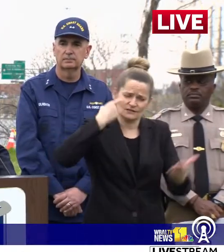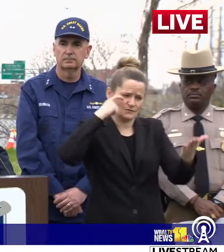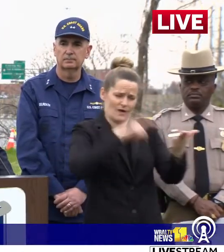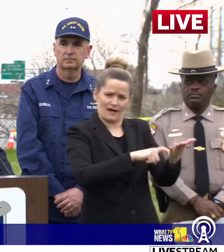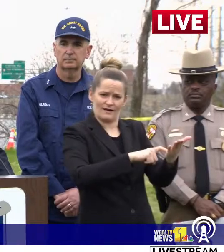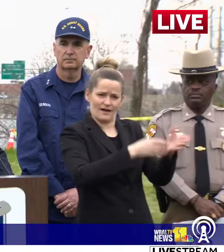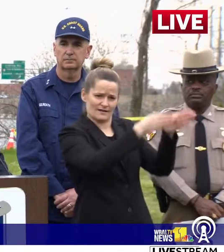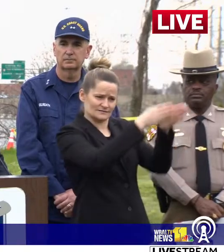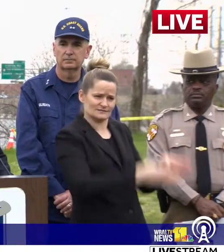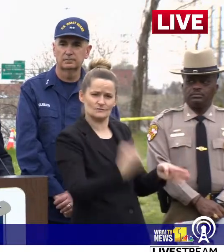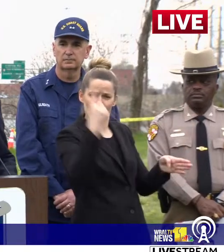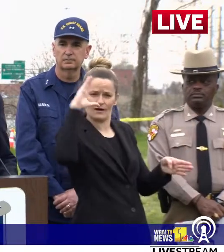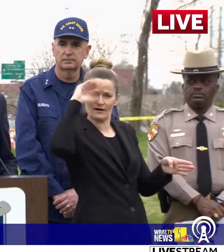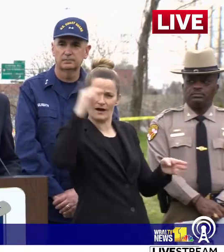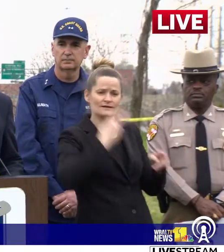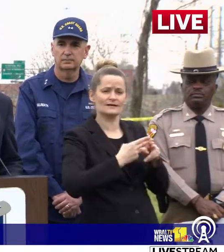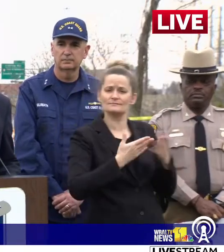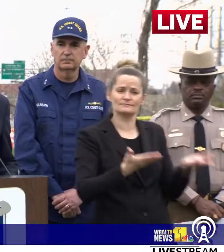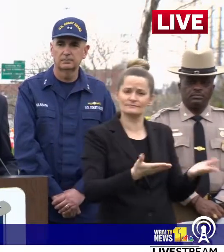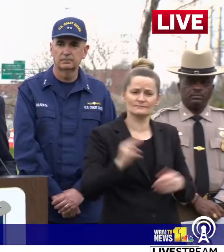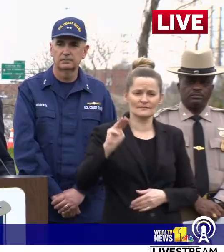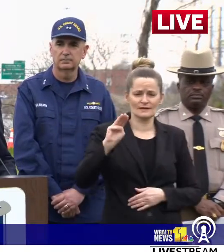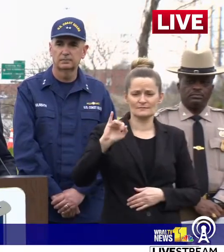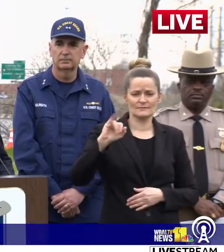who was on the bridge that night.